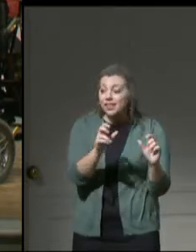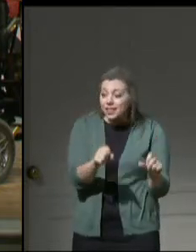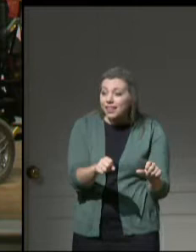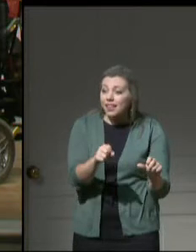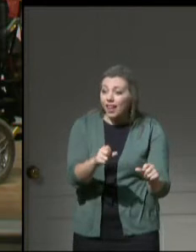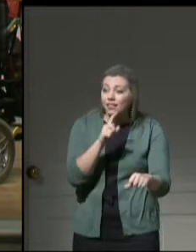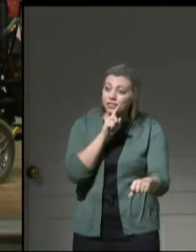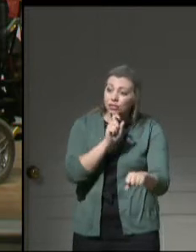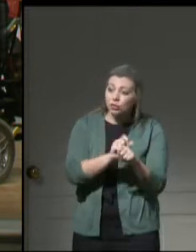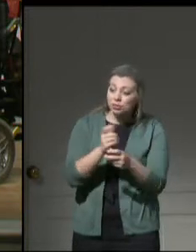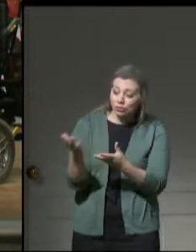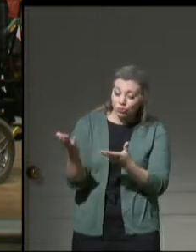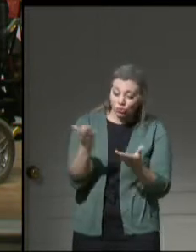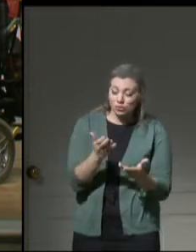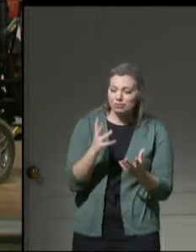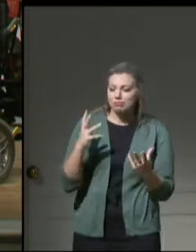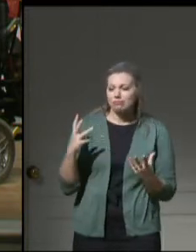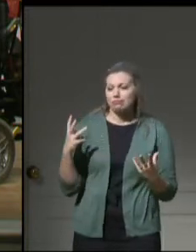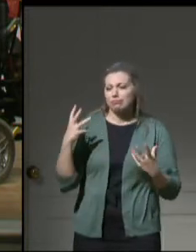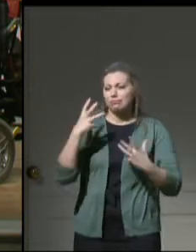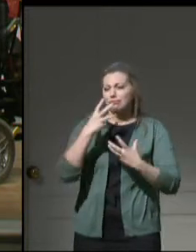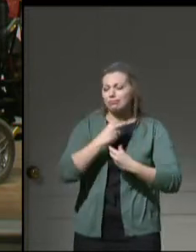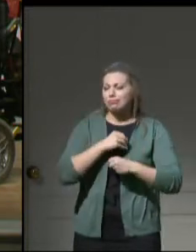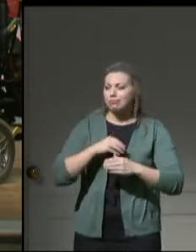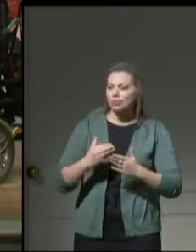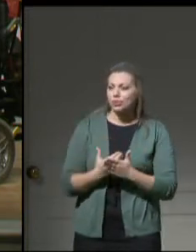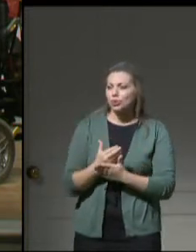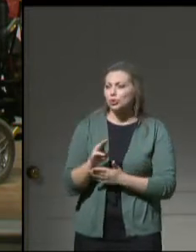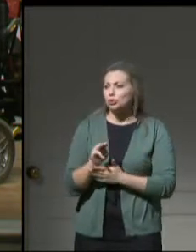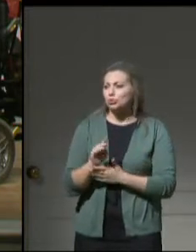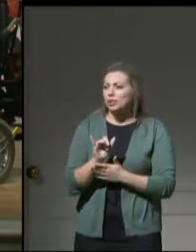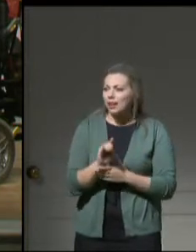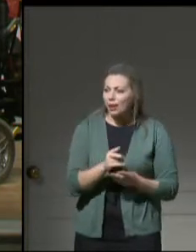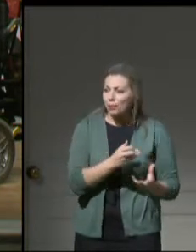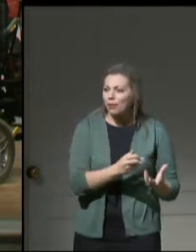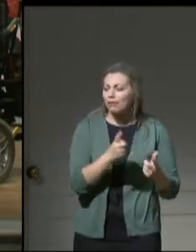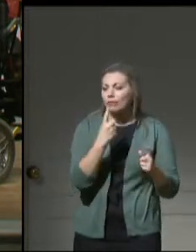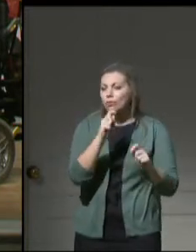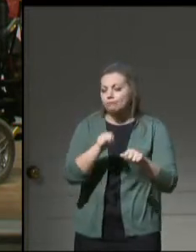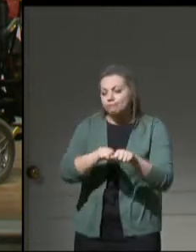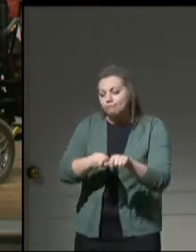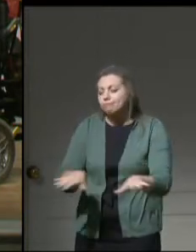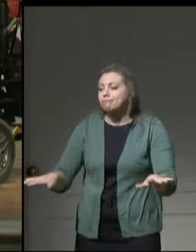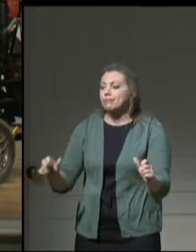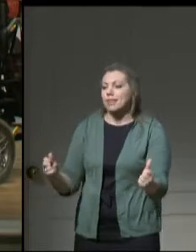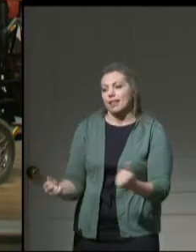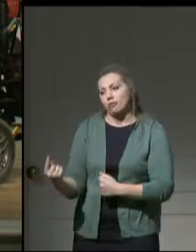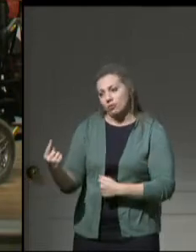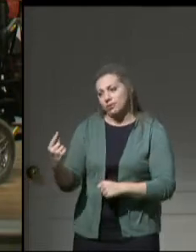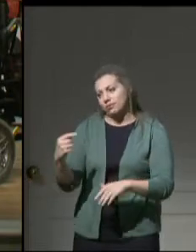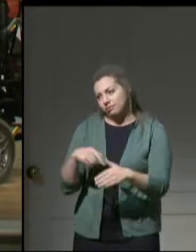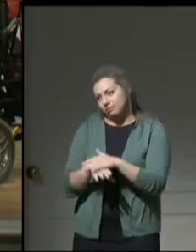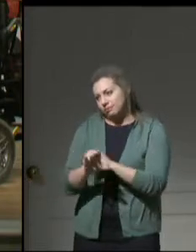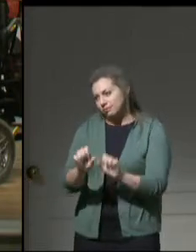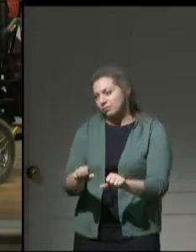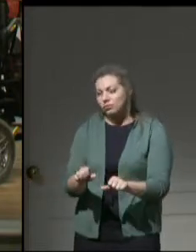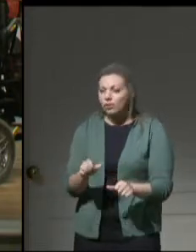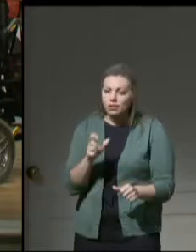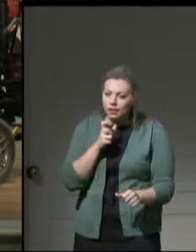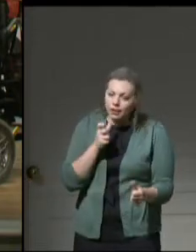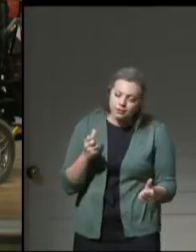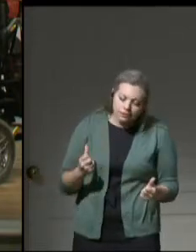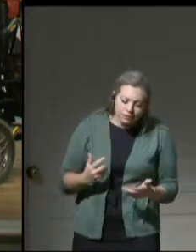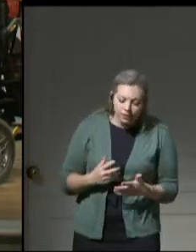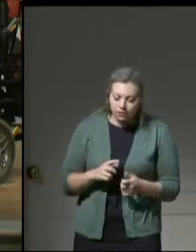can actually bring this beautiful, beautiful new medium to everybody and make it in a way that is not scary